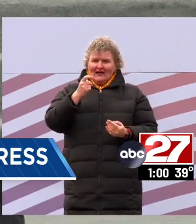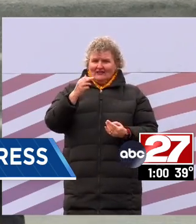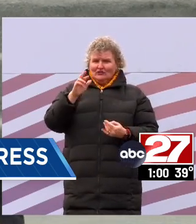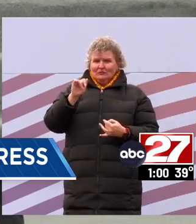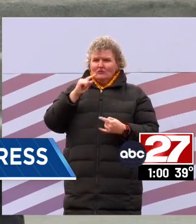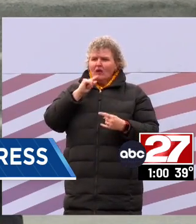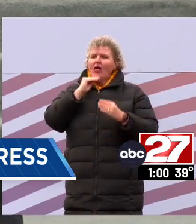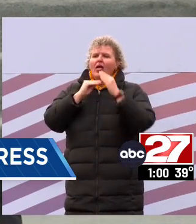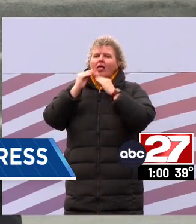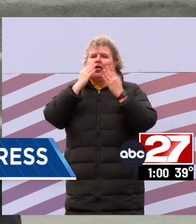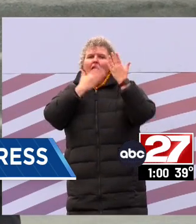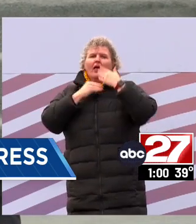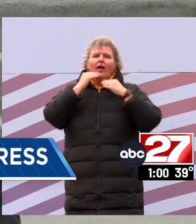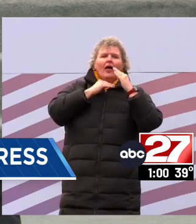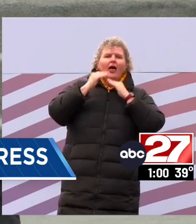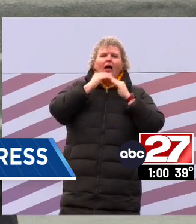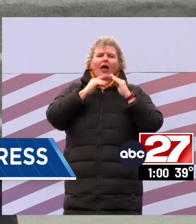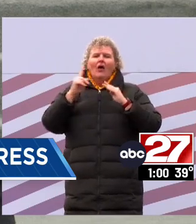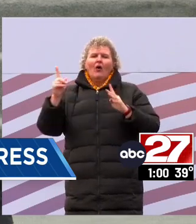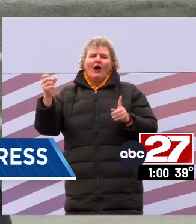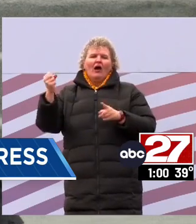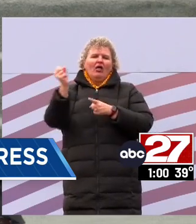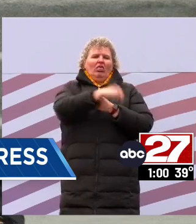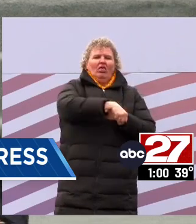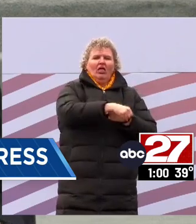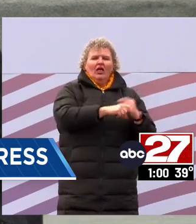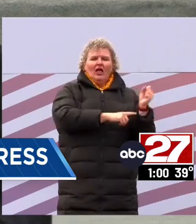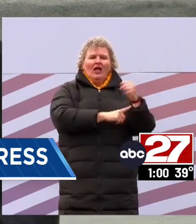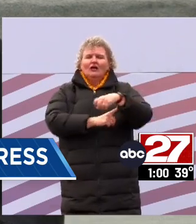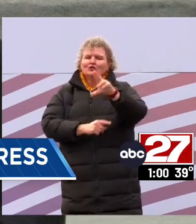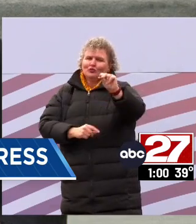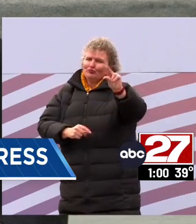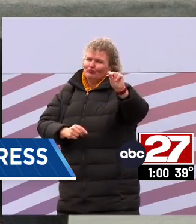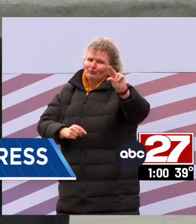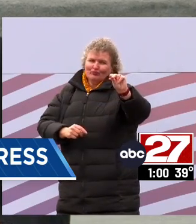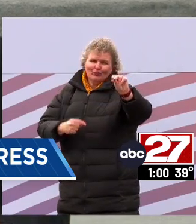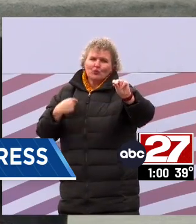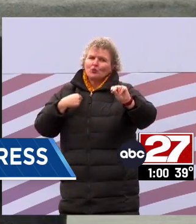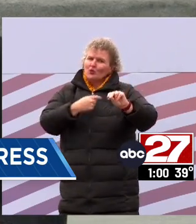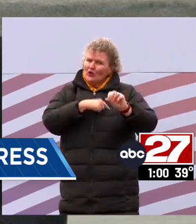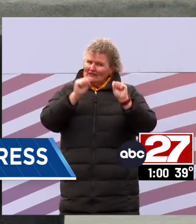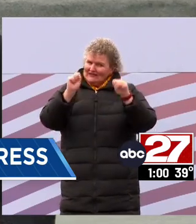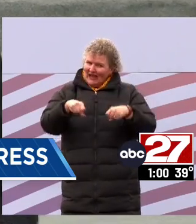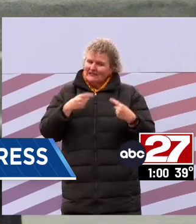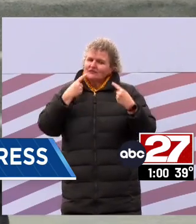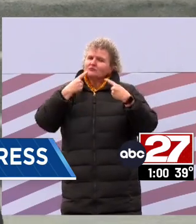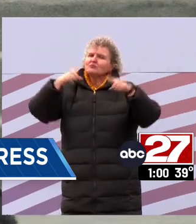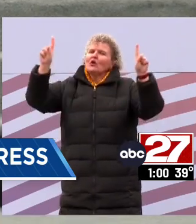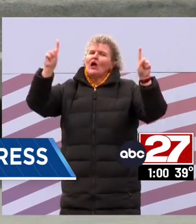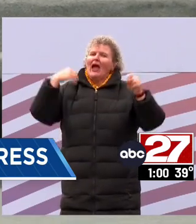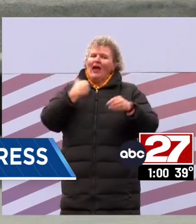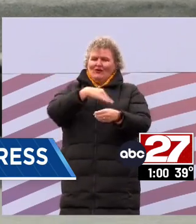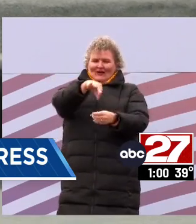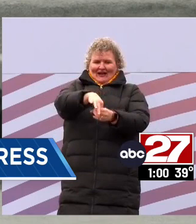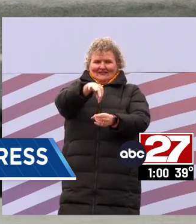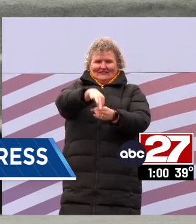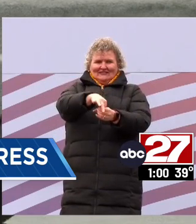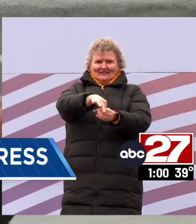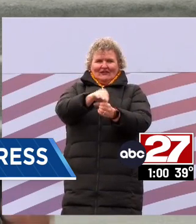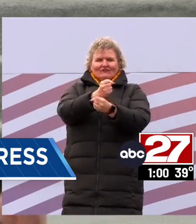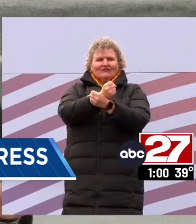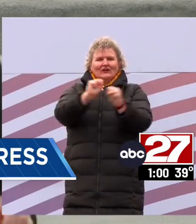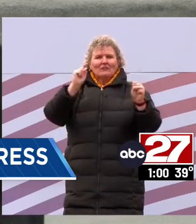to drown out the truth. We showed that our system works. Our elections are free and